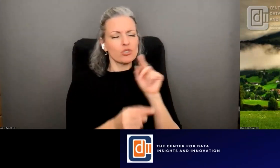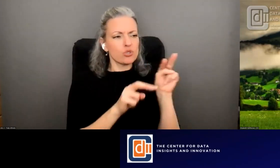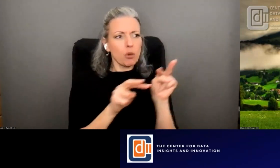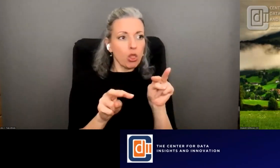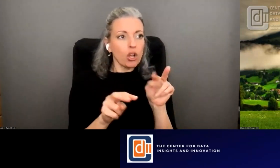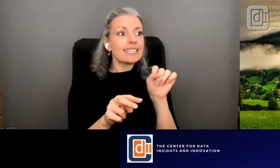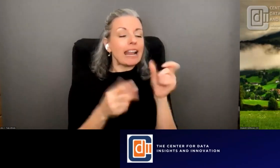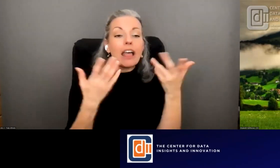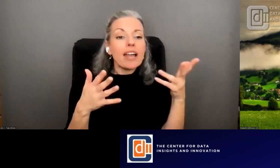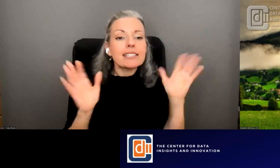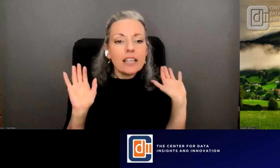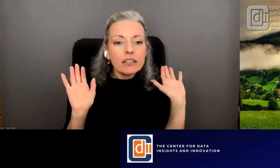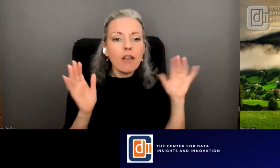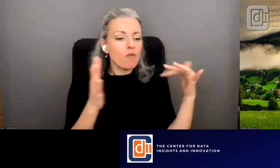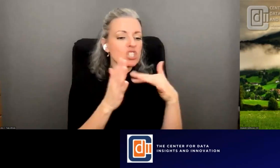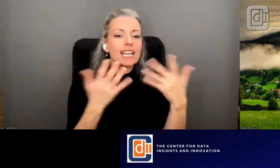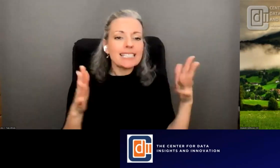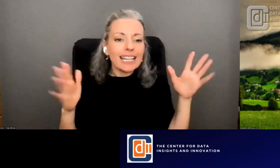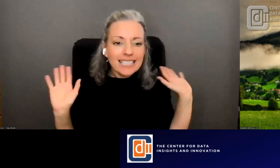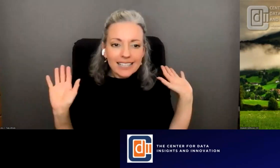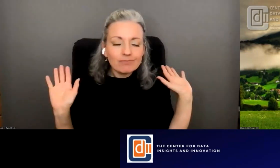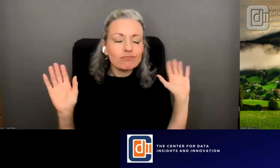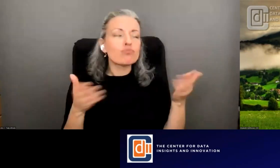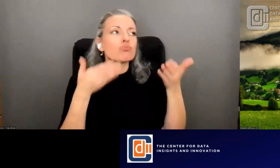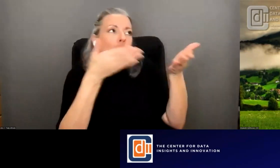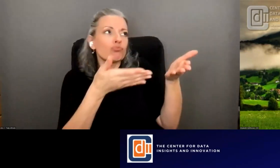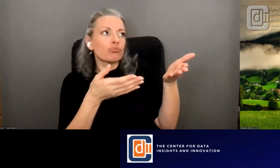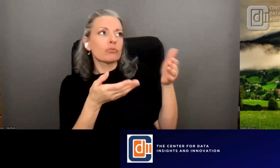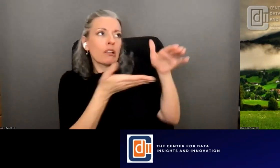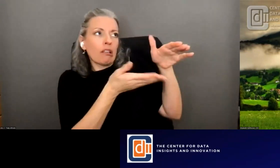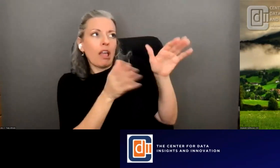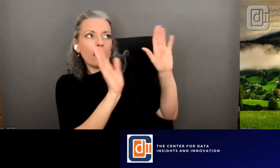do studies for study's sake that are just going to sit on a shelf. My